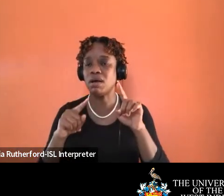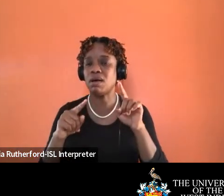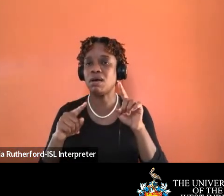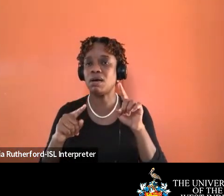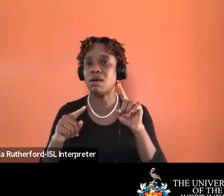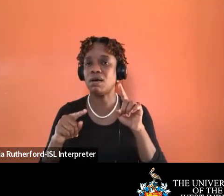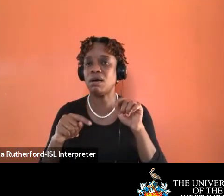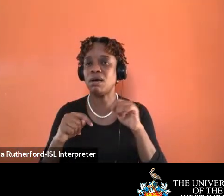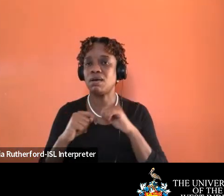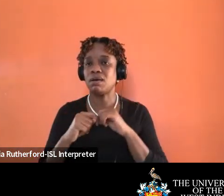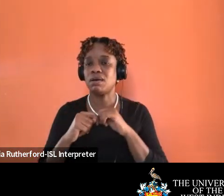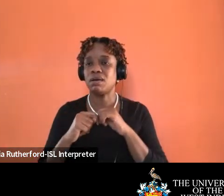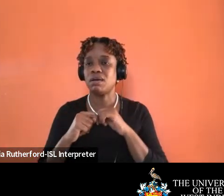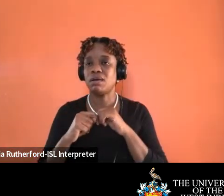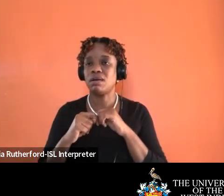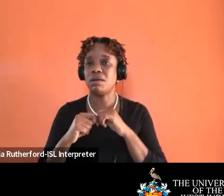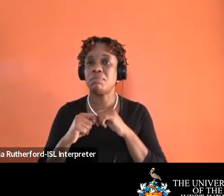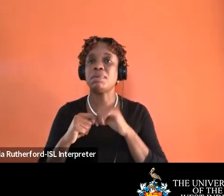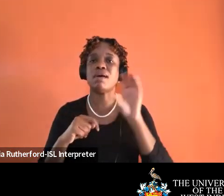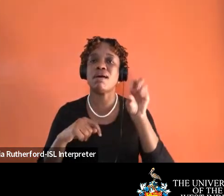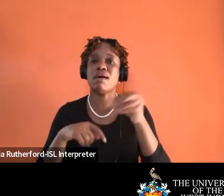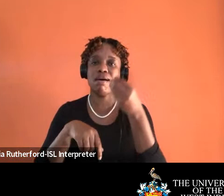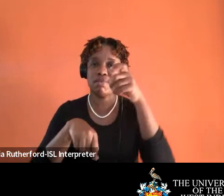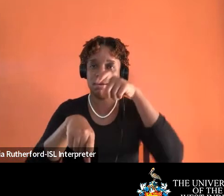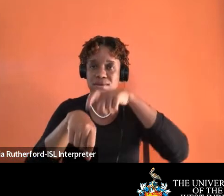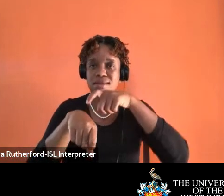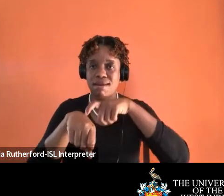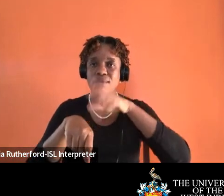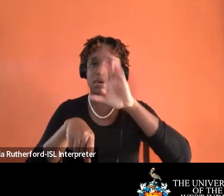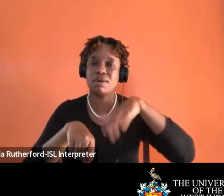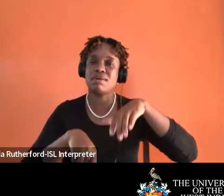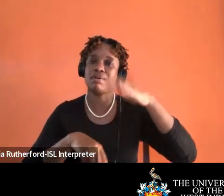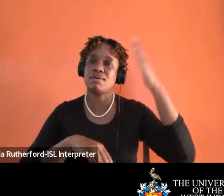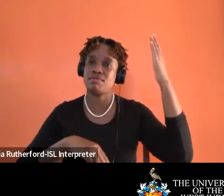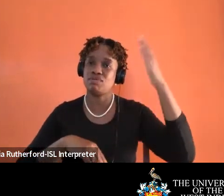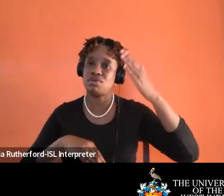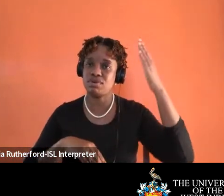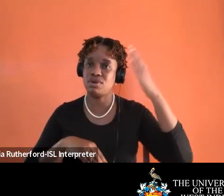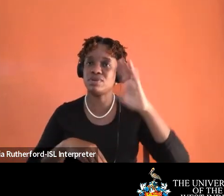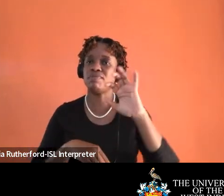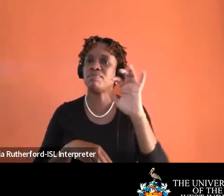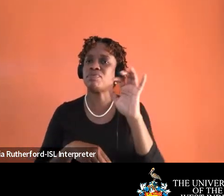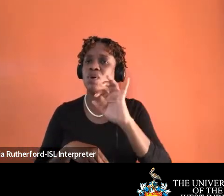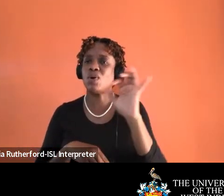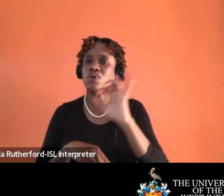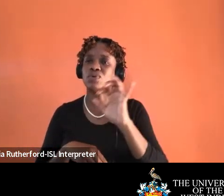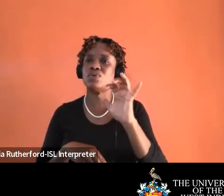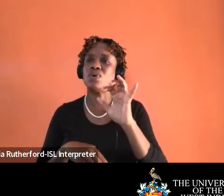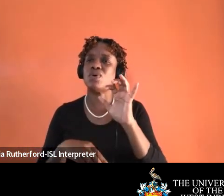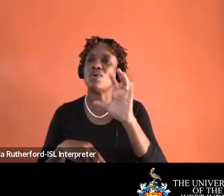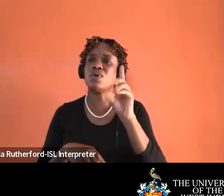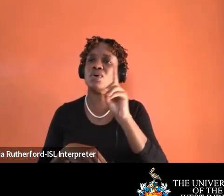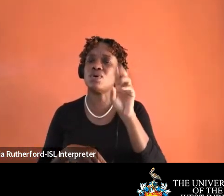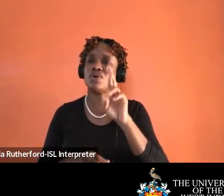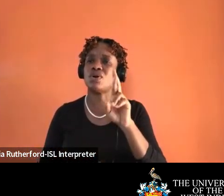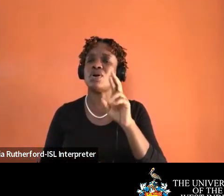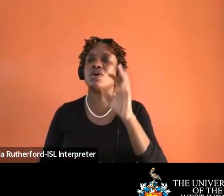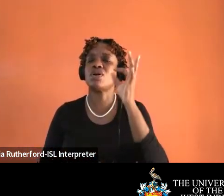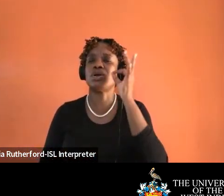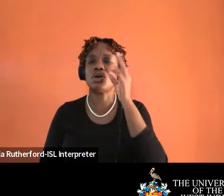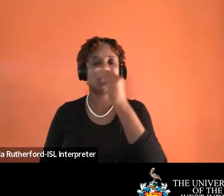opportunity to share it at some other point, and I'm sure that Dr. Morris will ensure that he collects